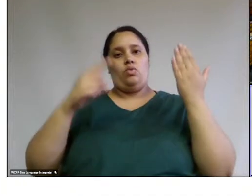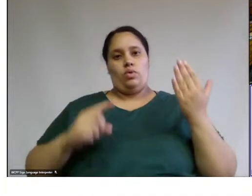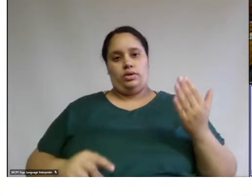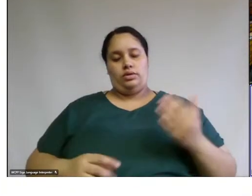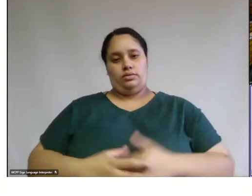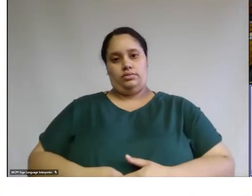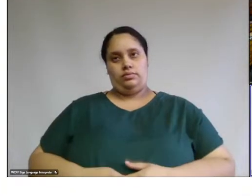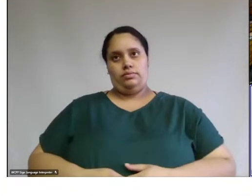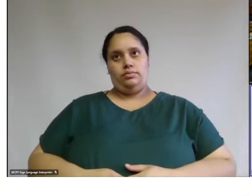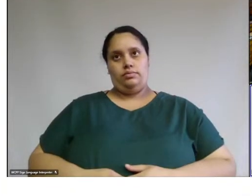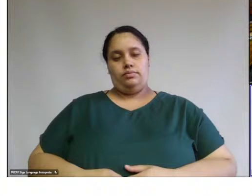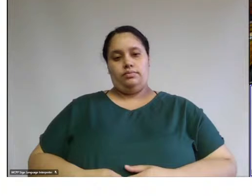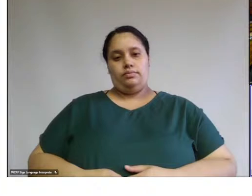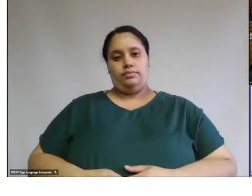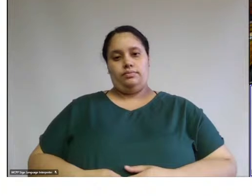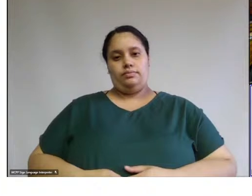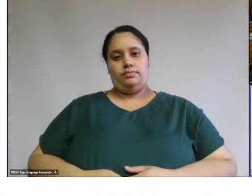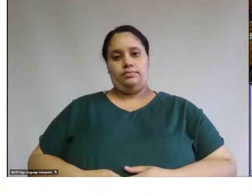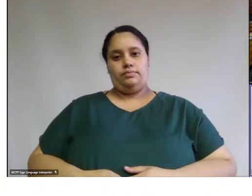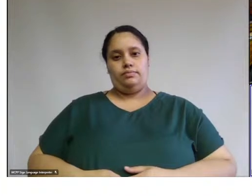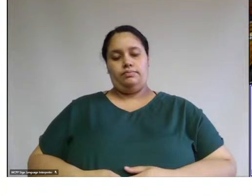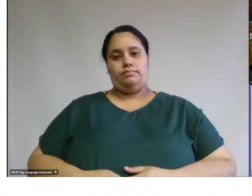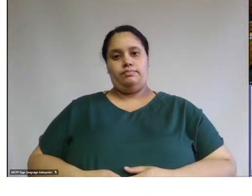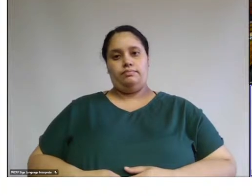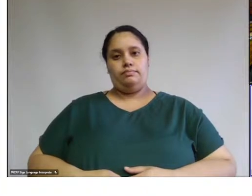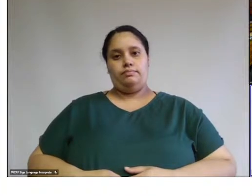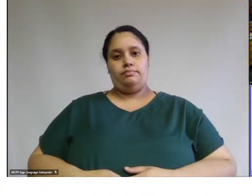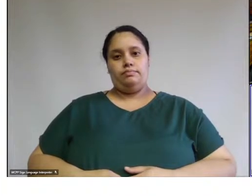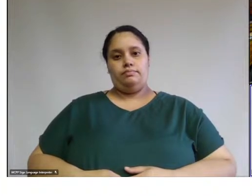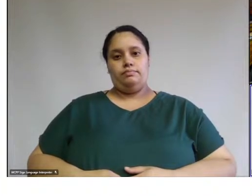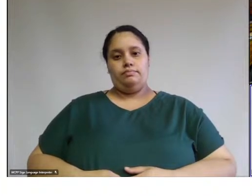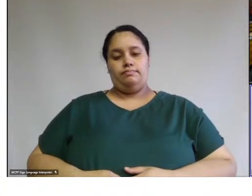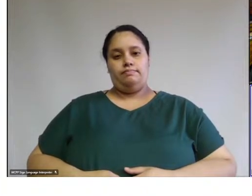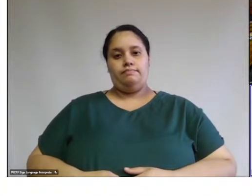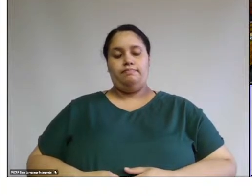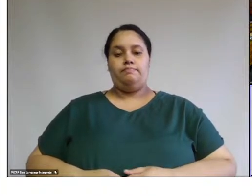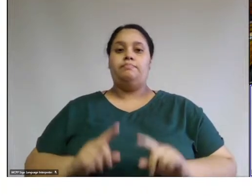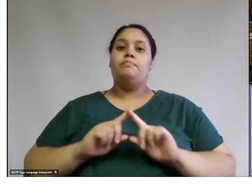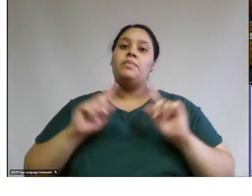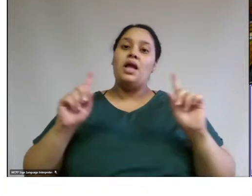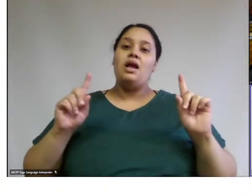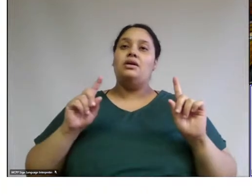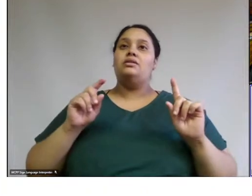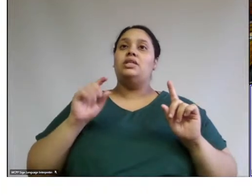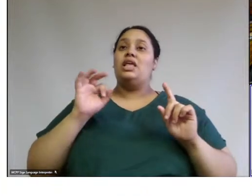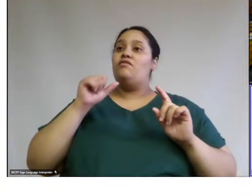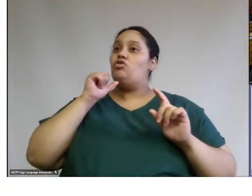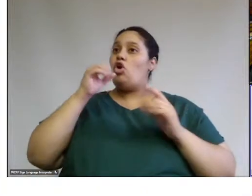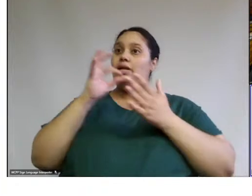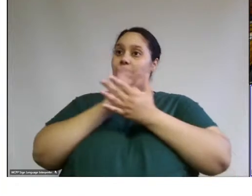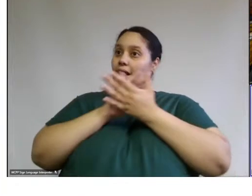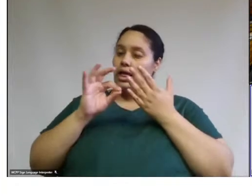But obviously, it does not mean that when the audit is not clean, we are not going to